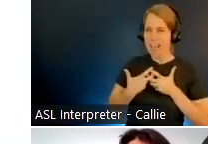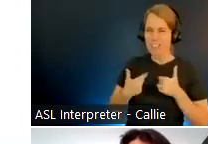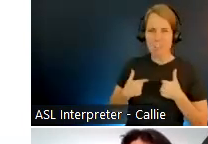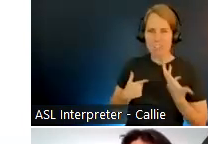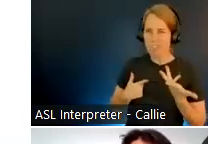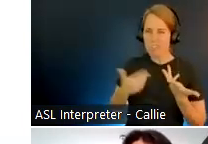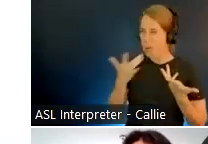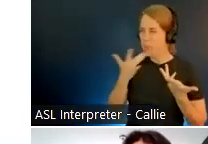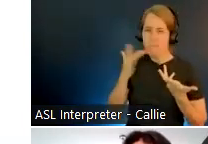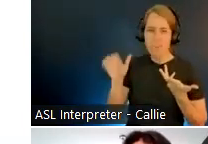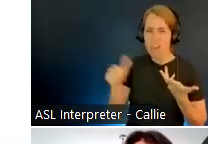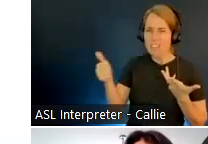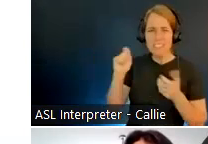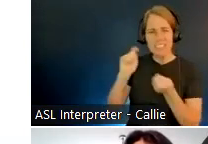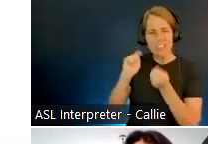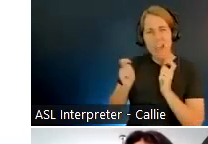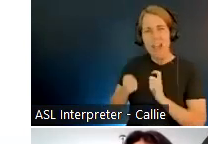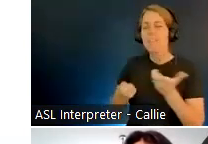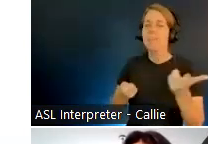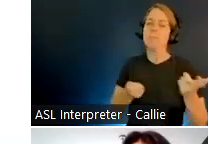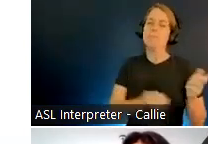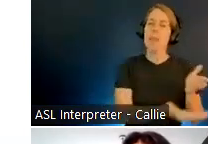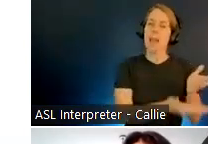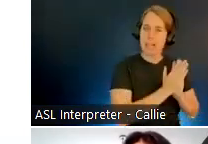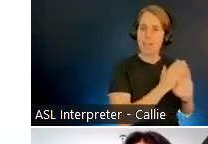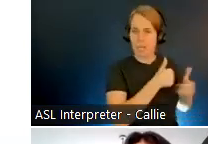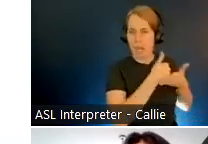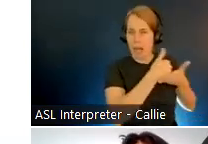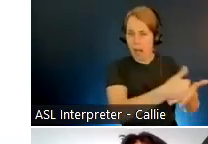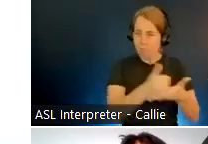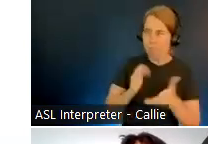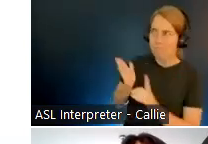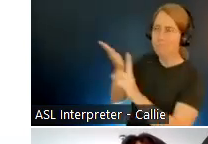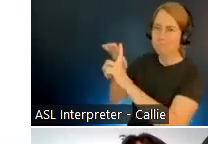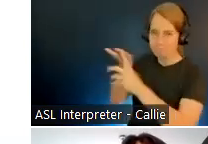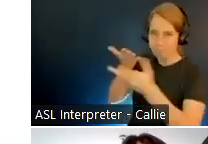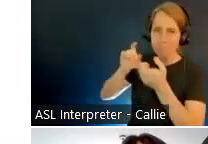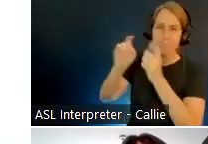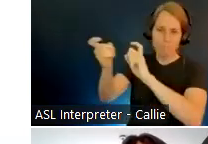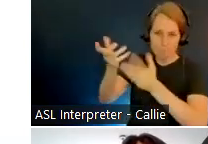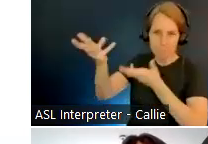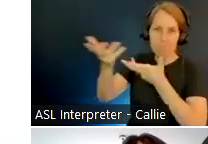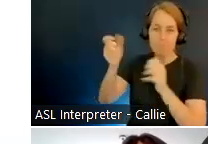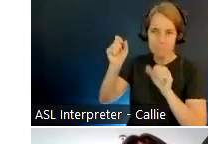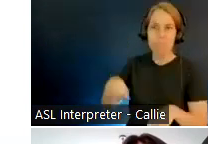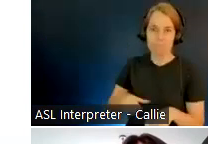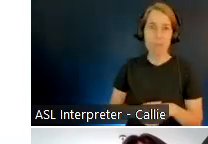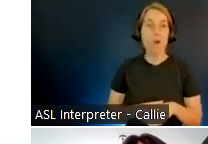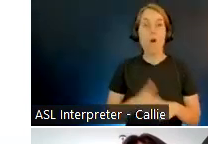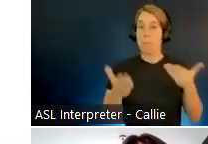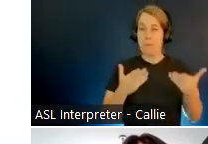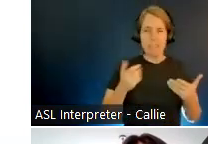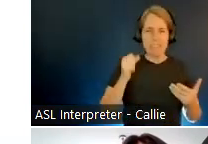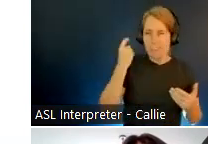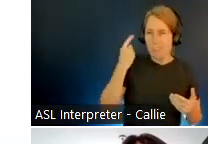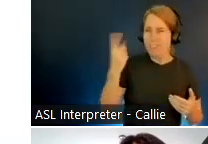that. Or you just need to better understand your right to services from VR or the Commission for the Blind. We can try to